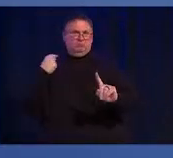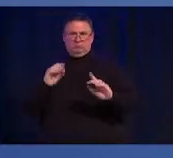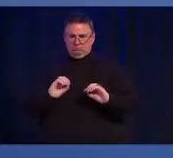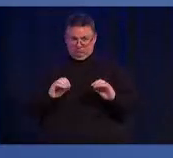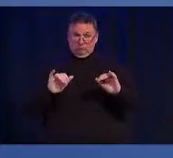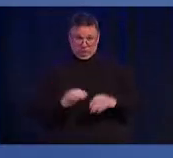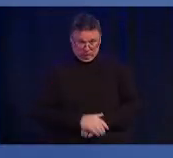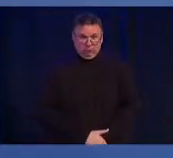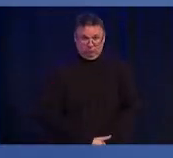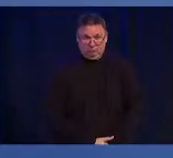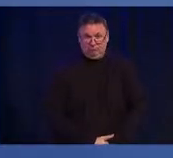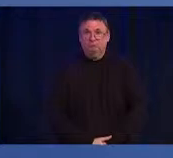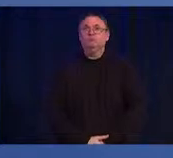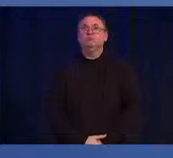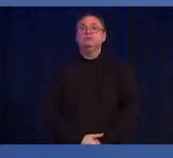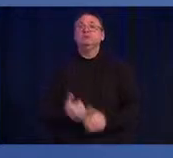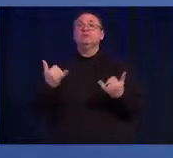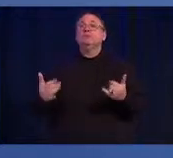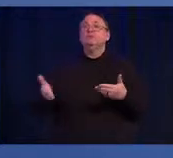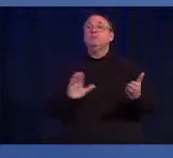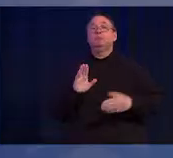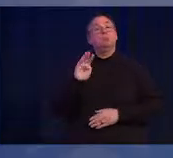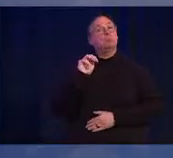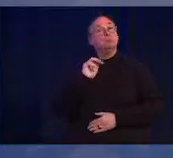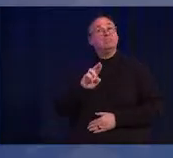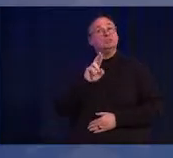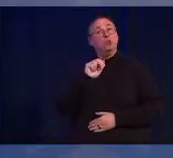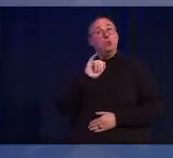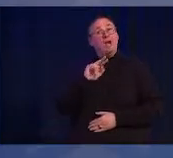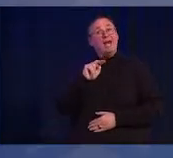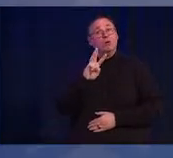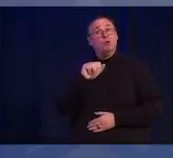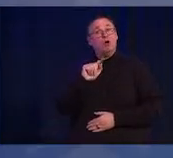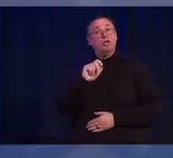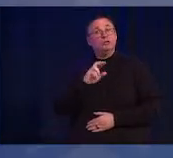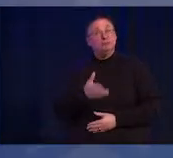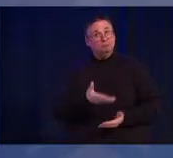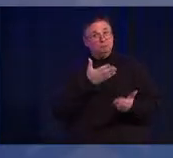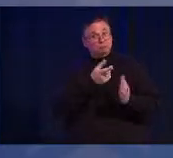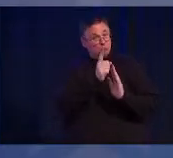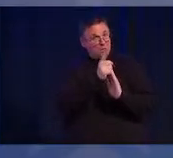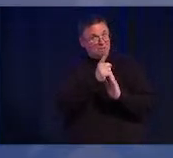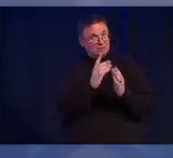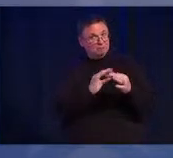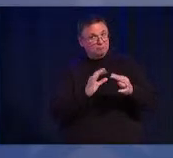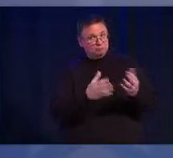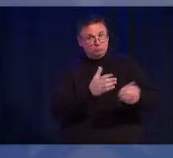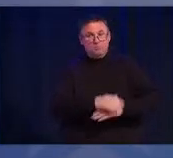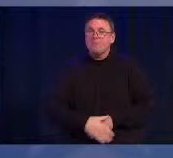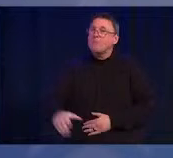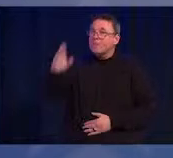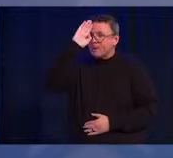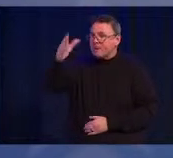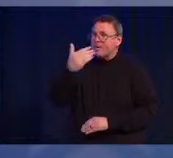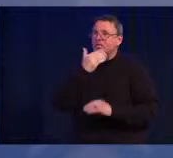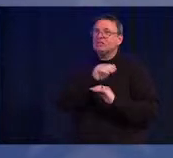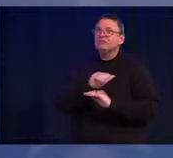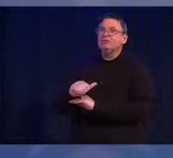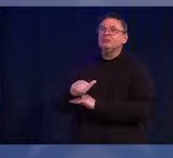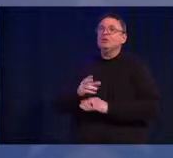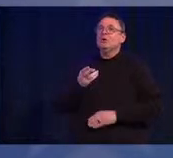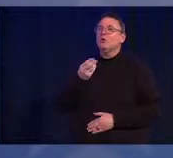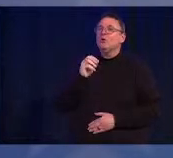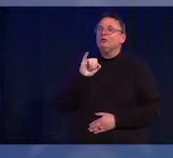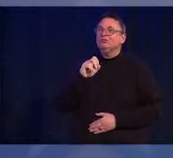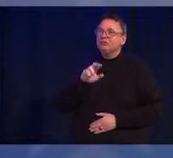Finally, we'll hear from Mr. Rainwater. You have 1 minute. Good evening, fellow Hoosiers. First, I'd like to thank the Indiana Debate